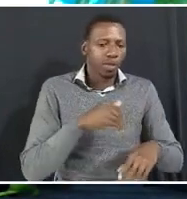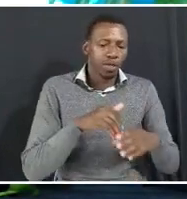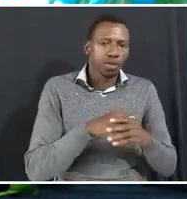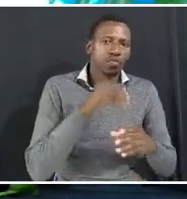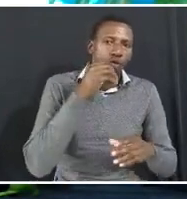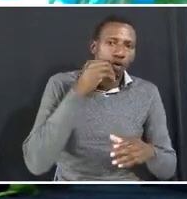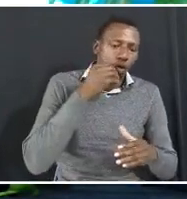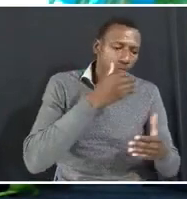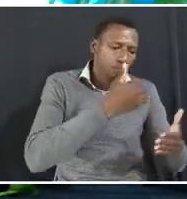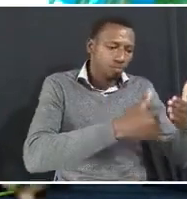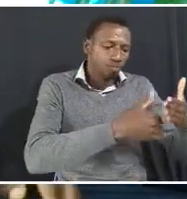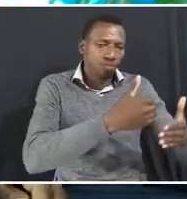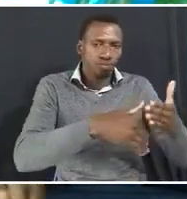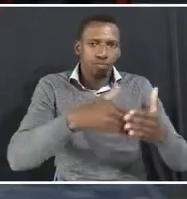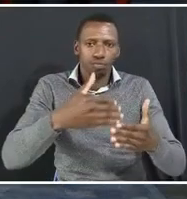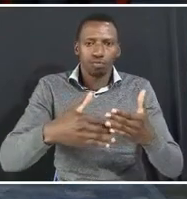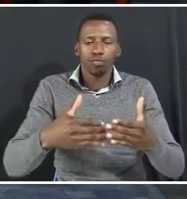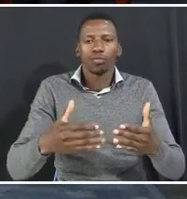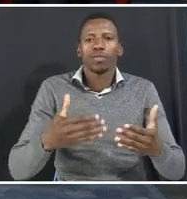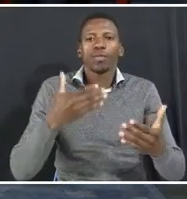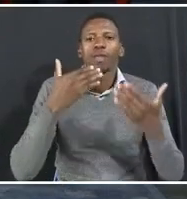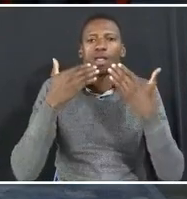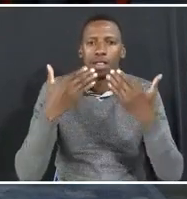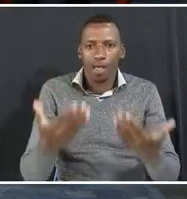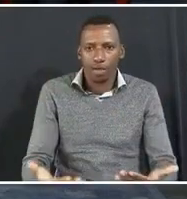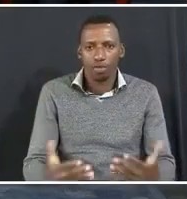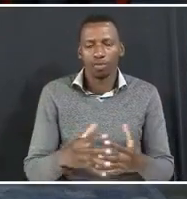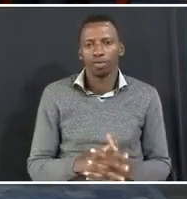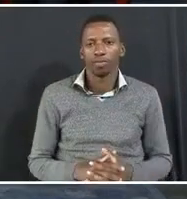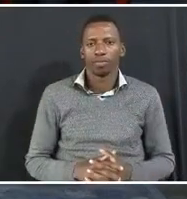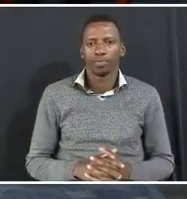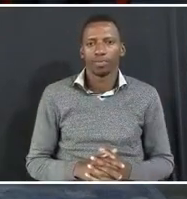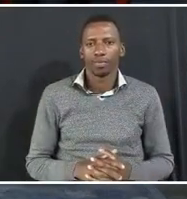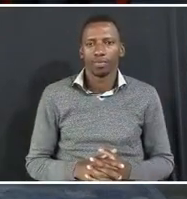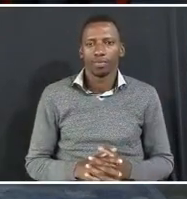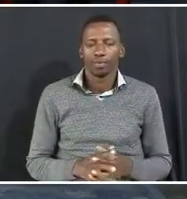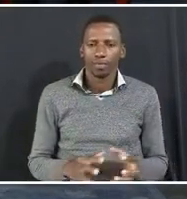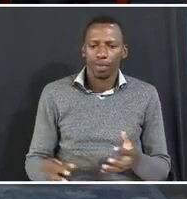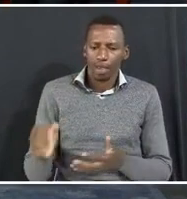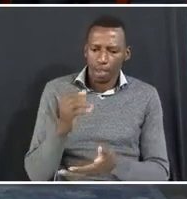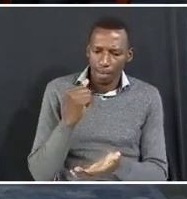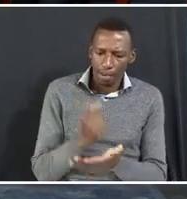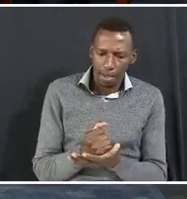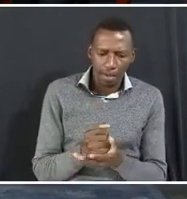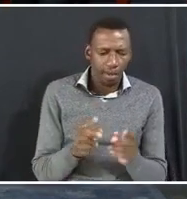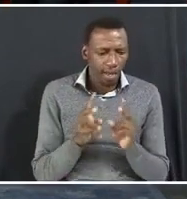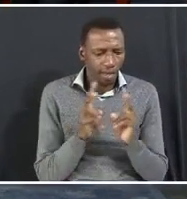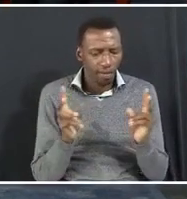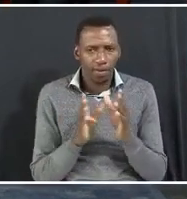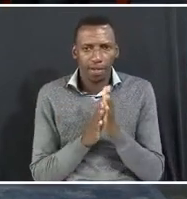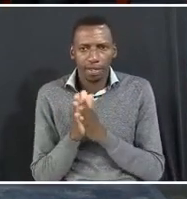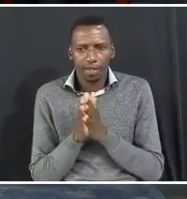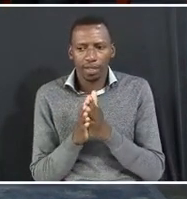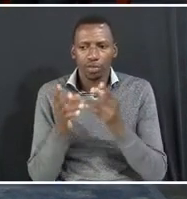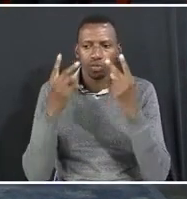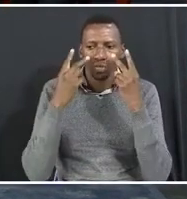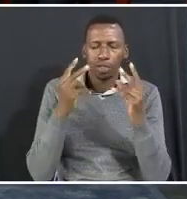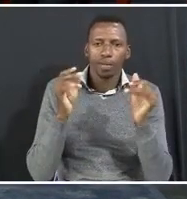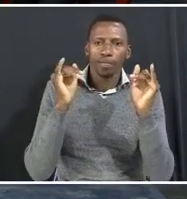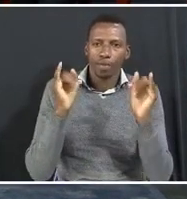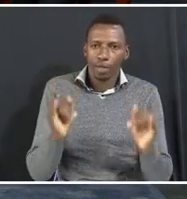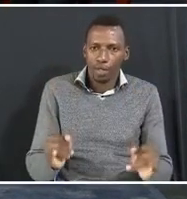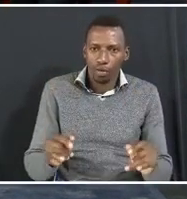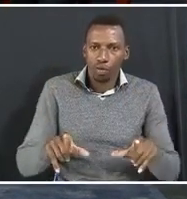live. Thank you. Amen, amen. And it is very interesting to see that Newlife Church